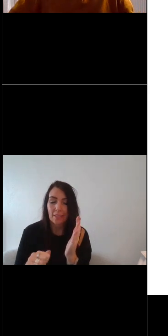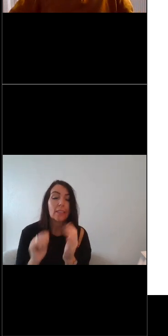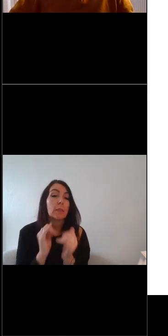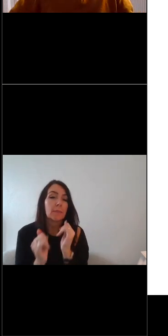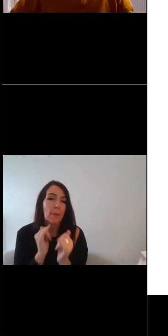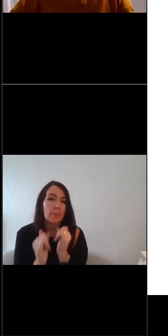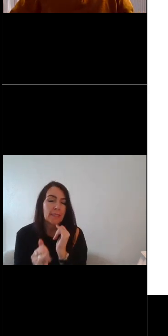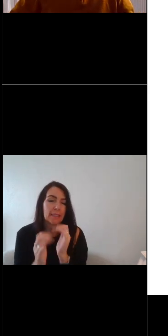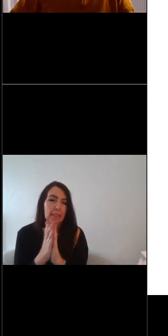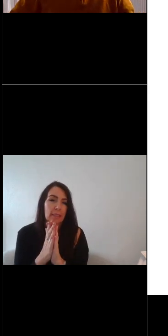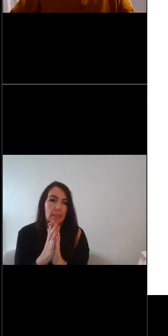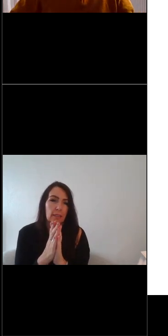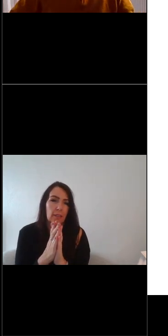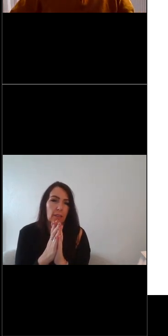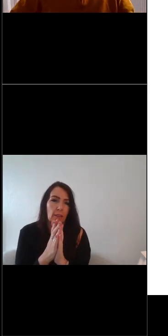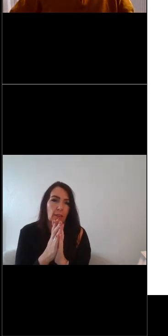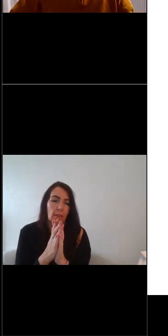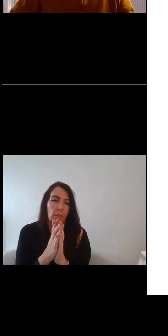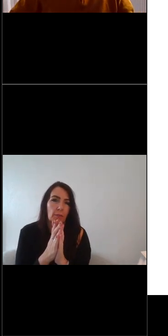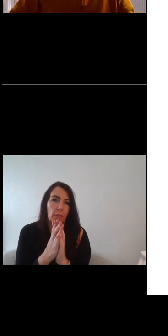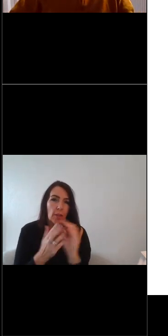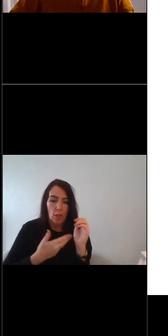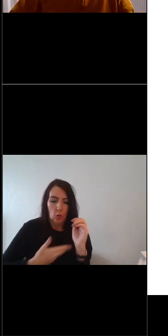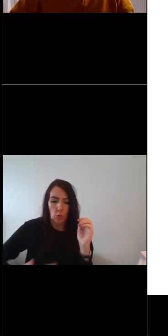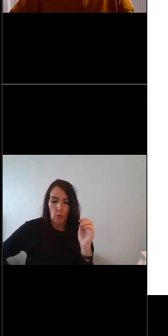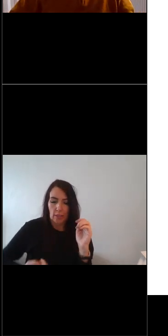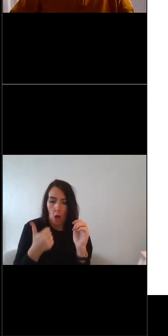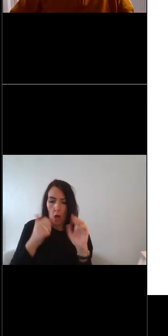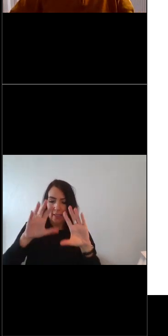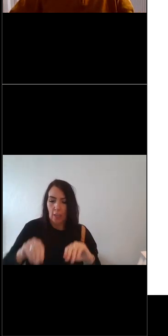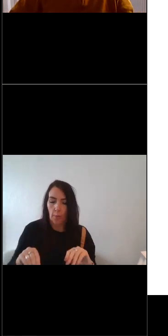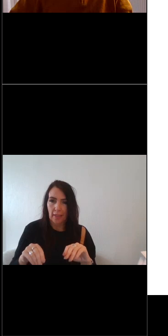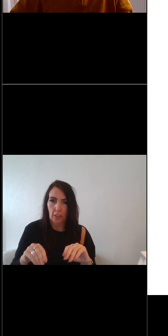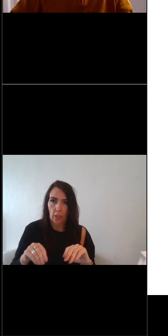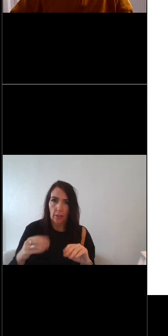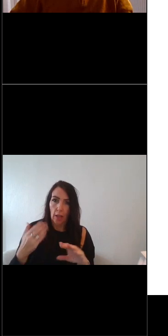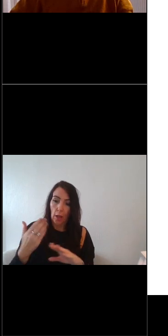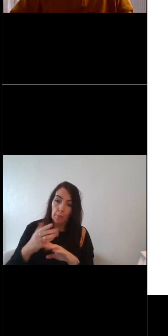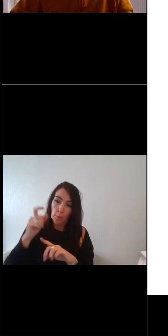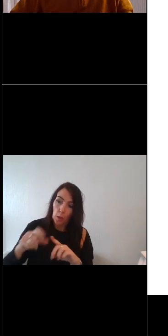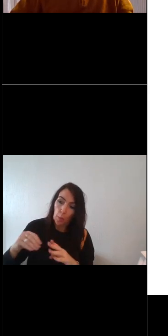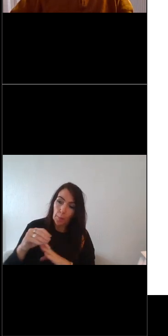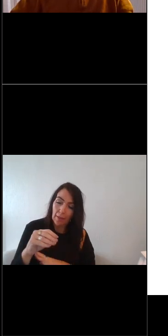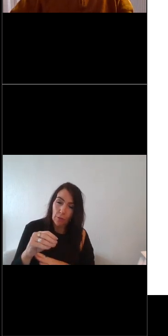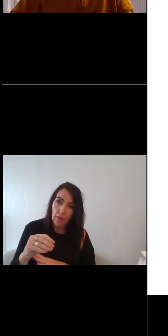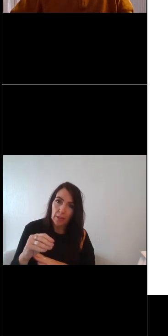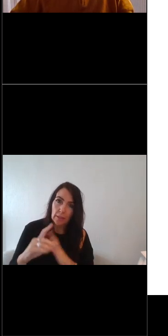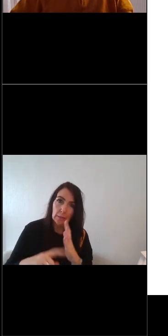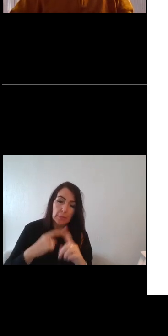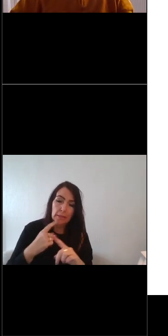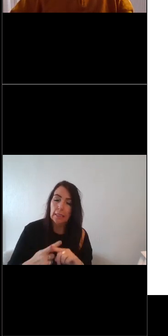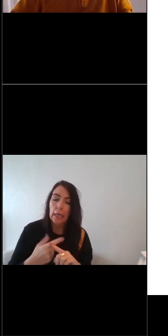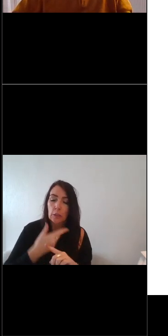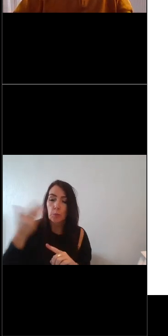Early termination insurance is something that the employee will pay as part of the deal, but there's no tax